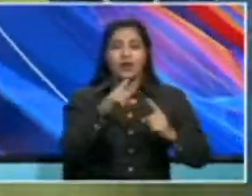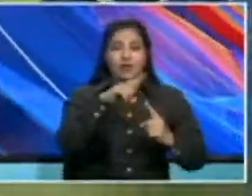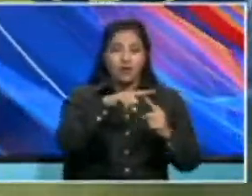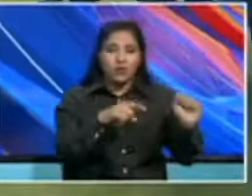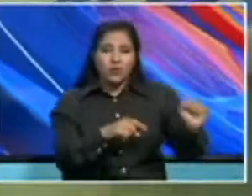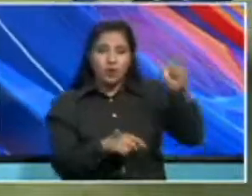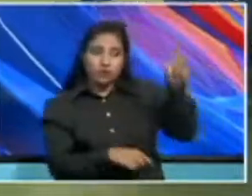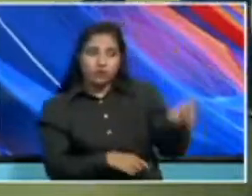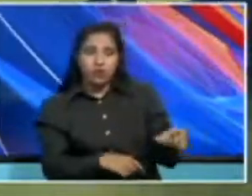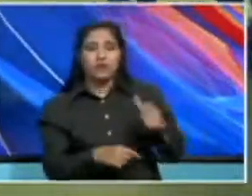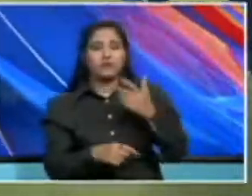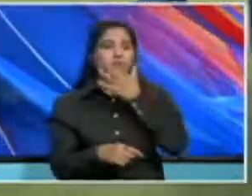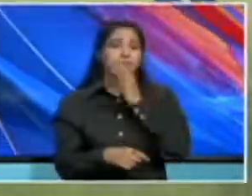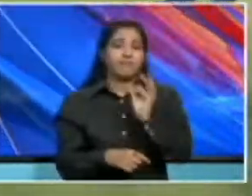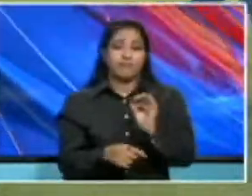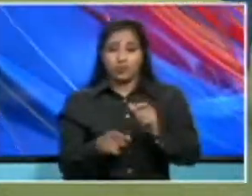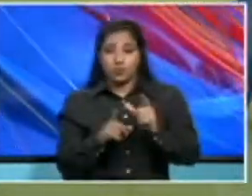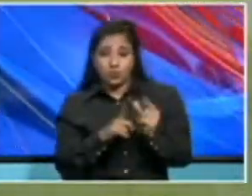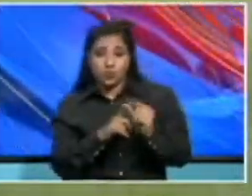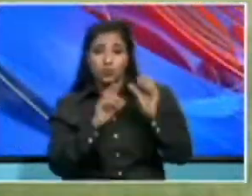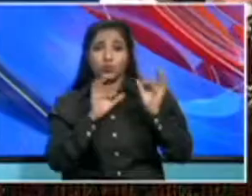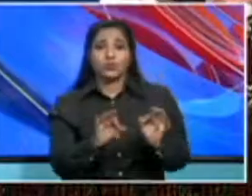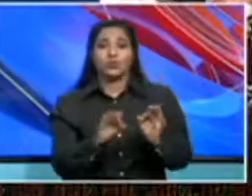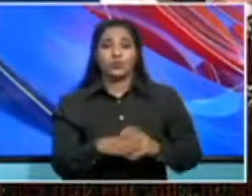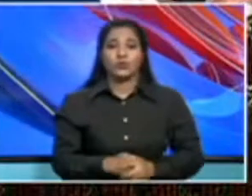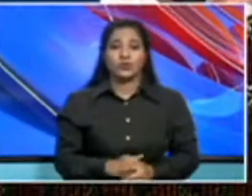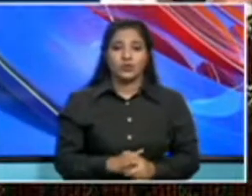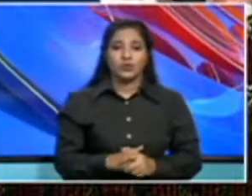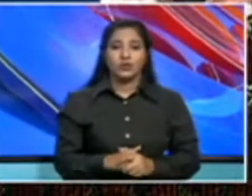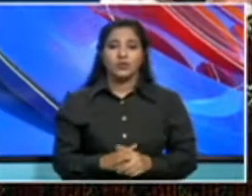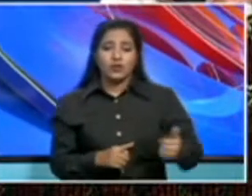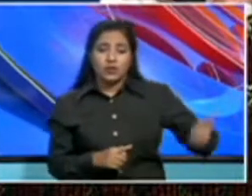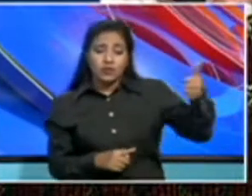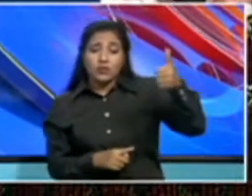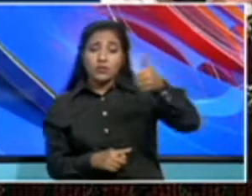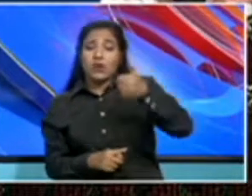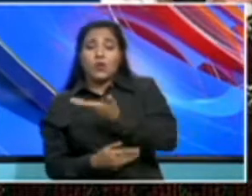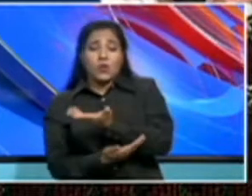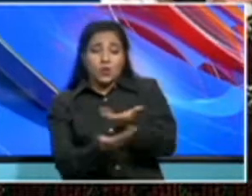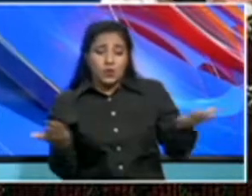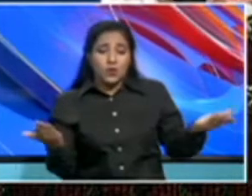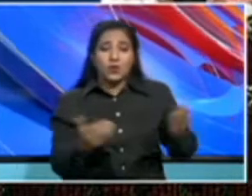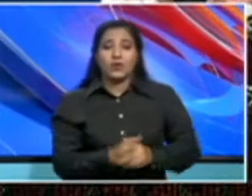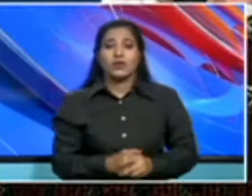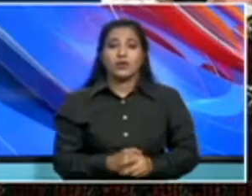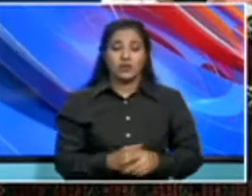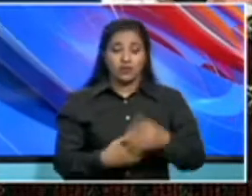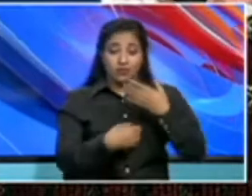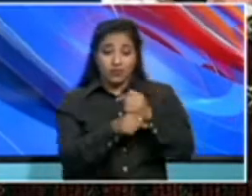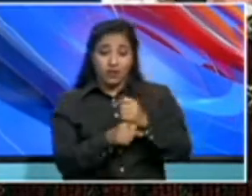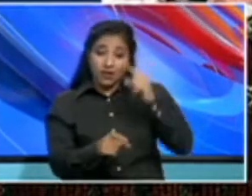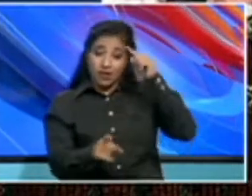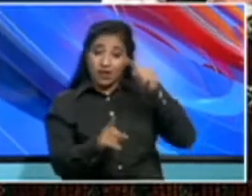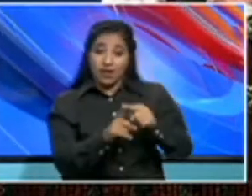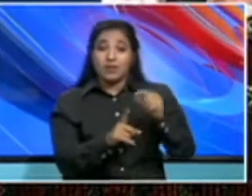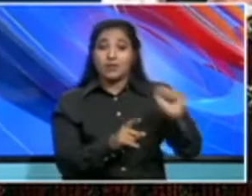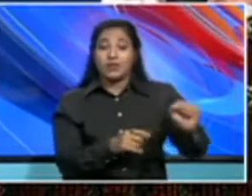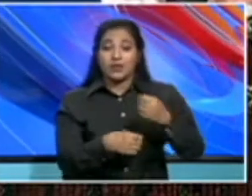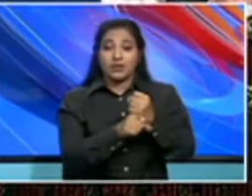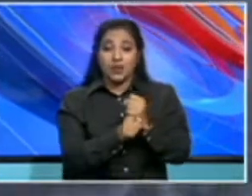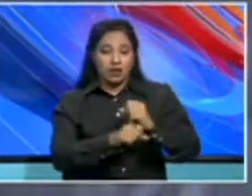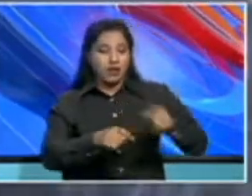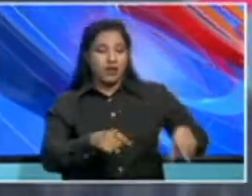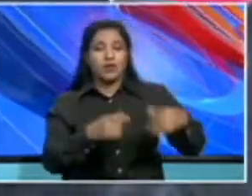presence of a lot of athletes. As we can see, all the teams are slowly making their way into the